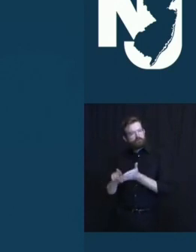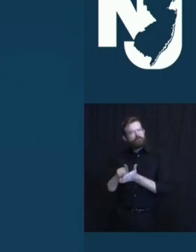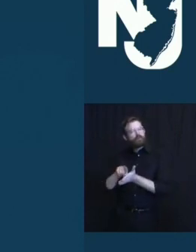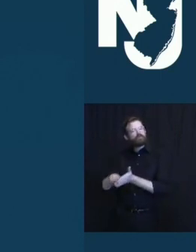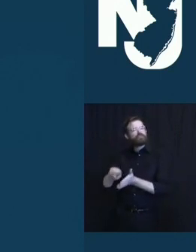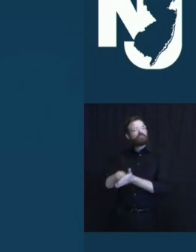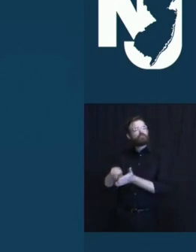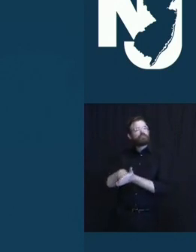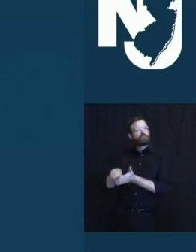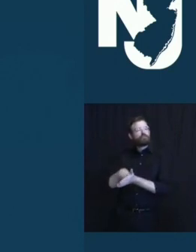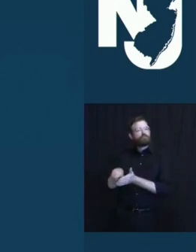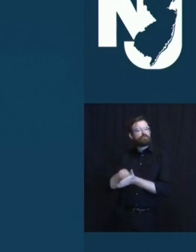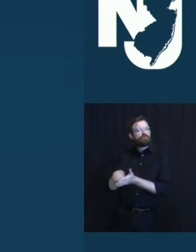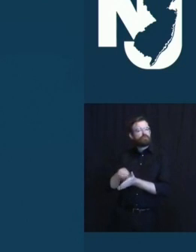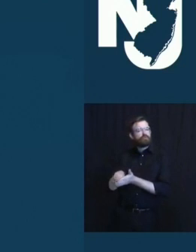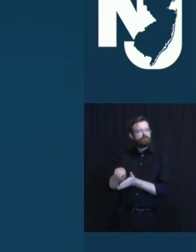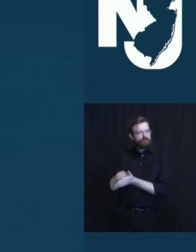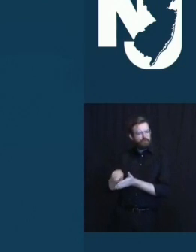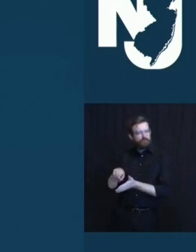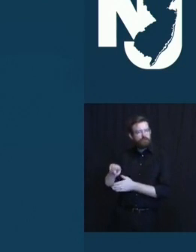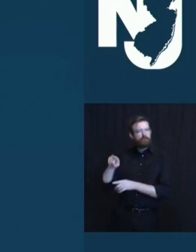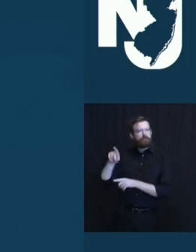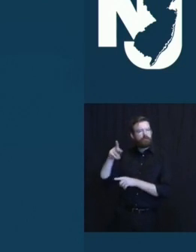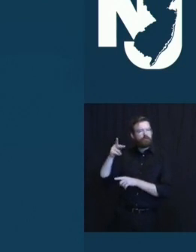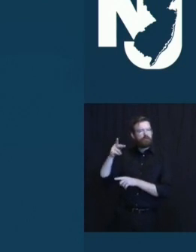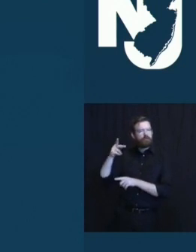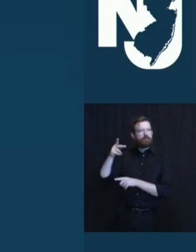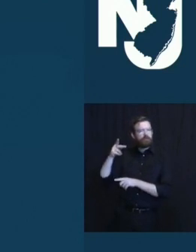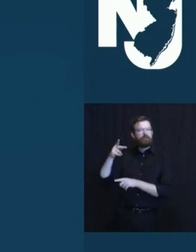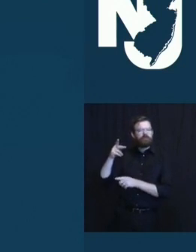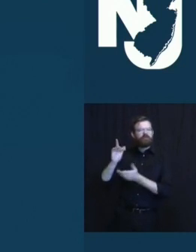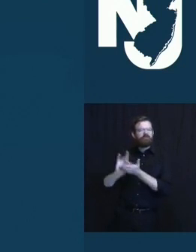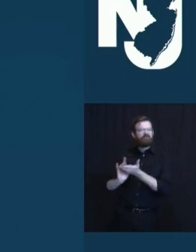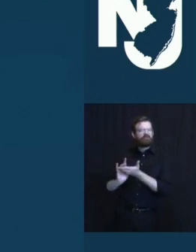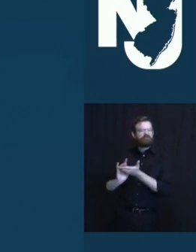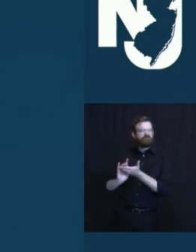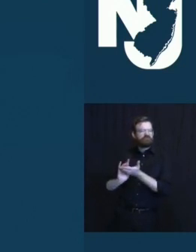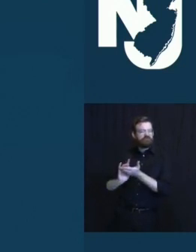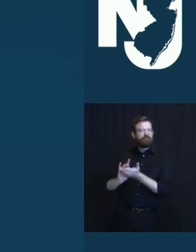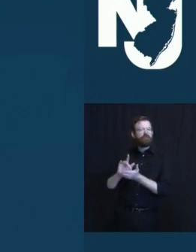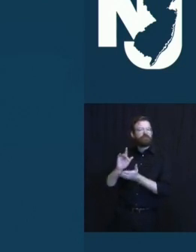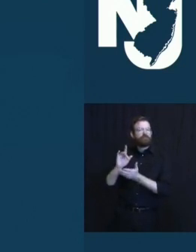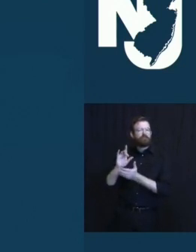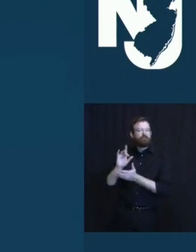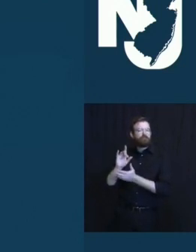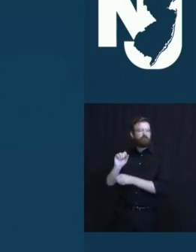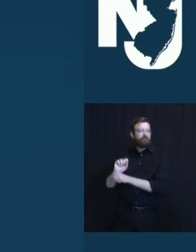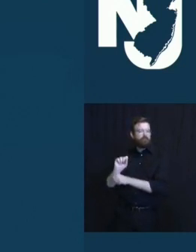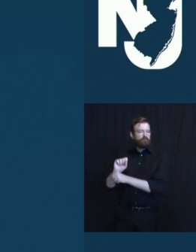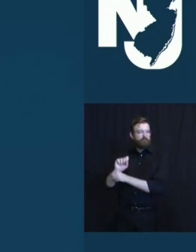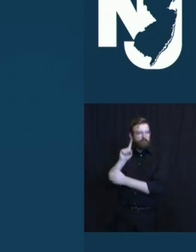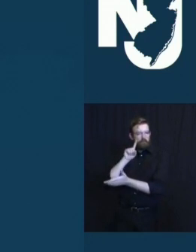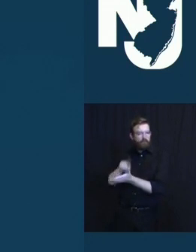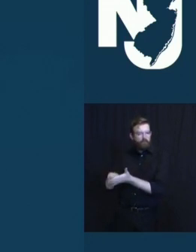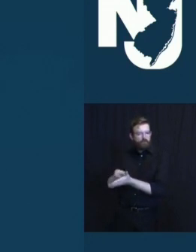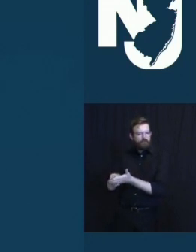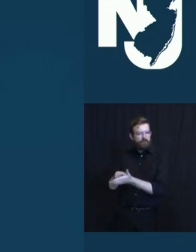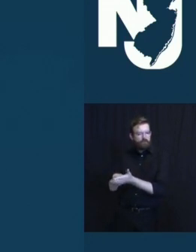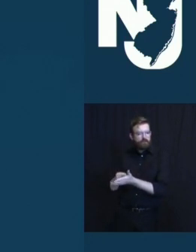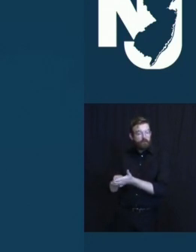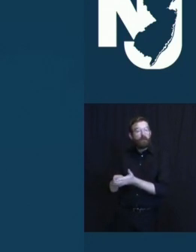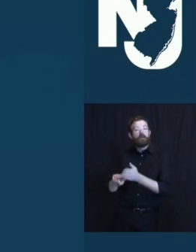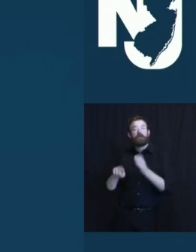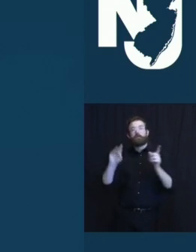otherwise known as MIT. But he and Joanna would return, settling in Madison 17 years ago after his